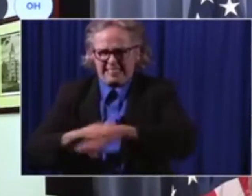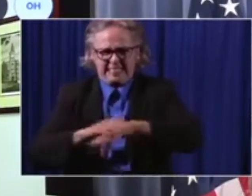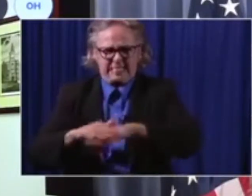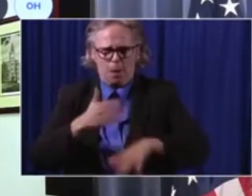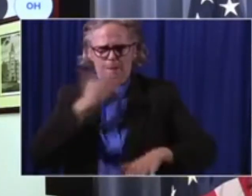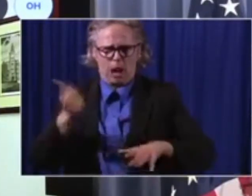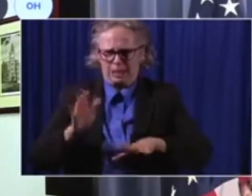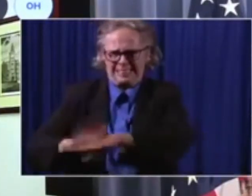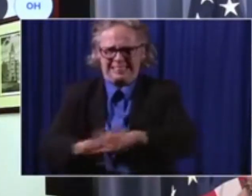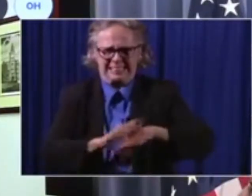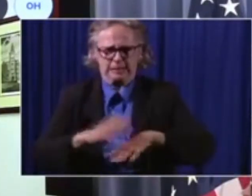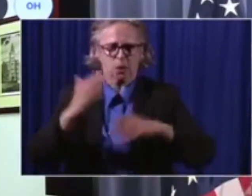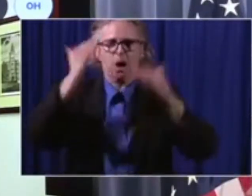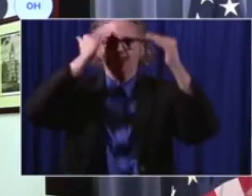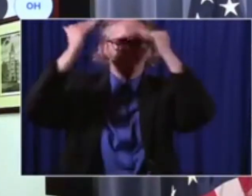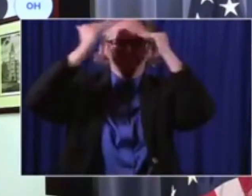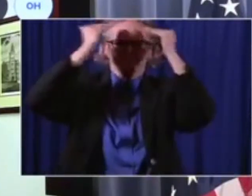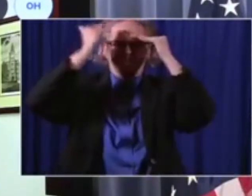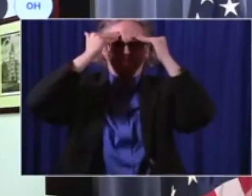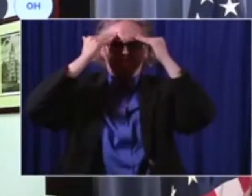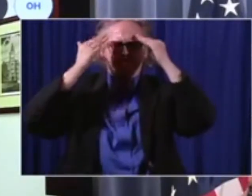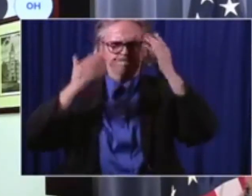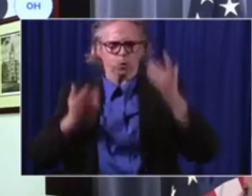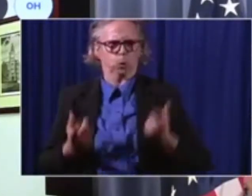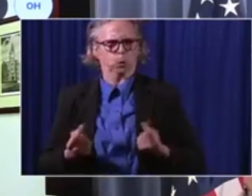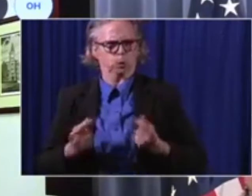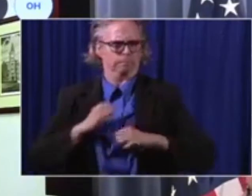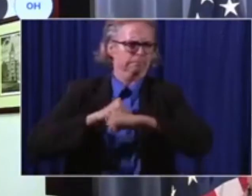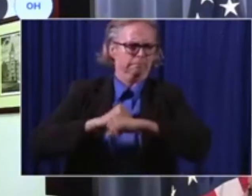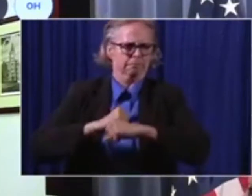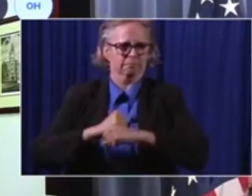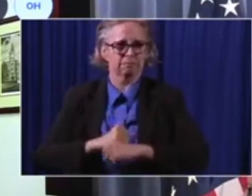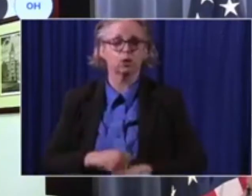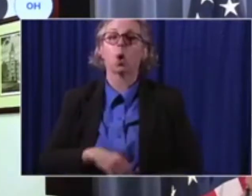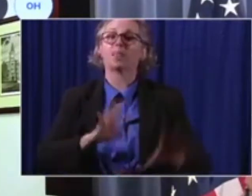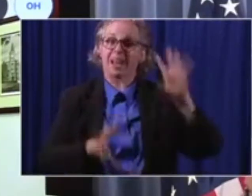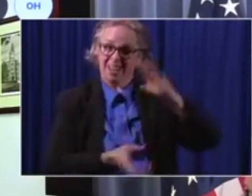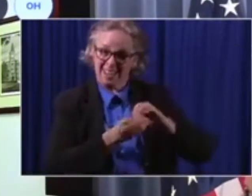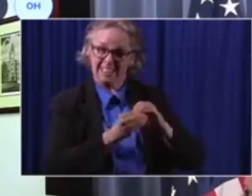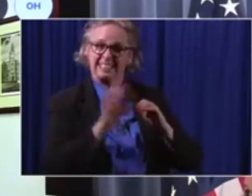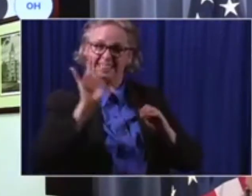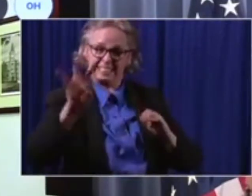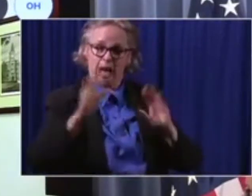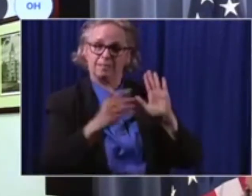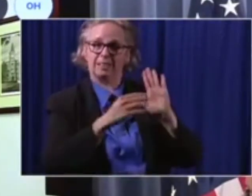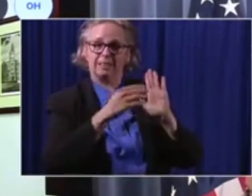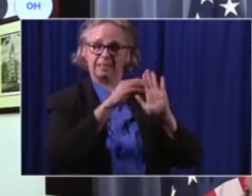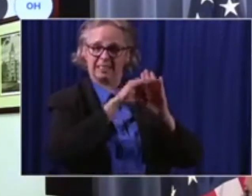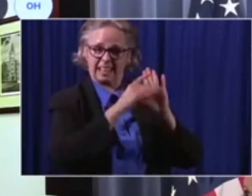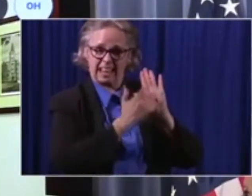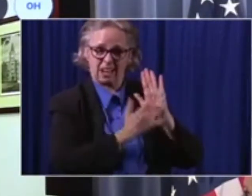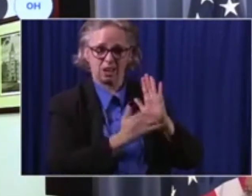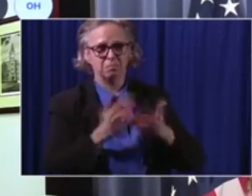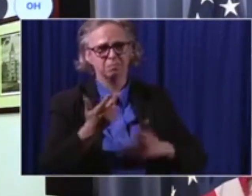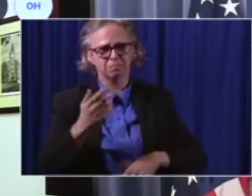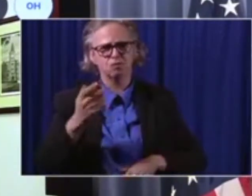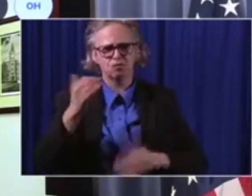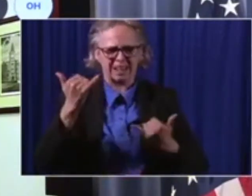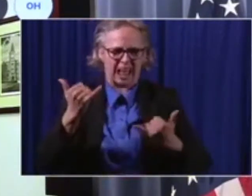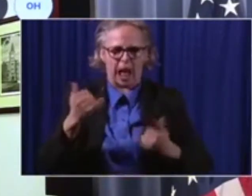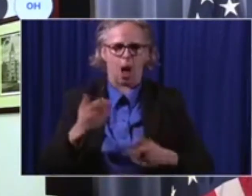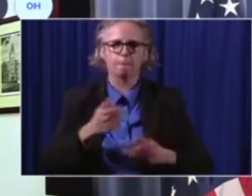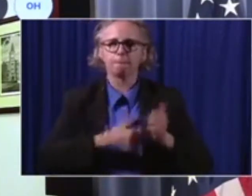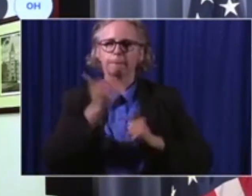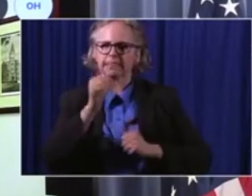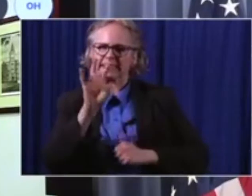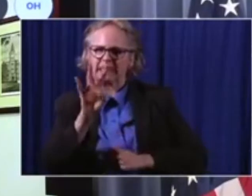works is if your county flags 0 or 1 of the metrics, you're yellow. Or as I mentioned, if you're less than 10 per 100,000